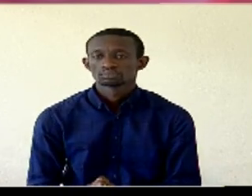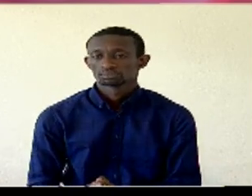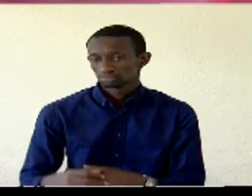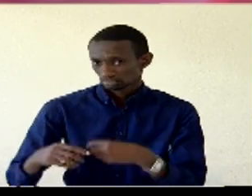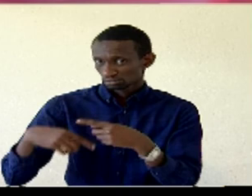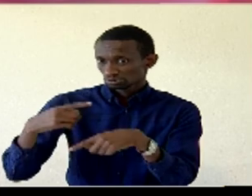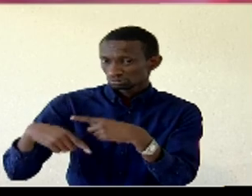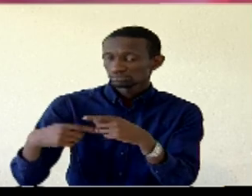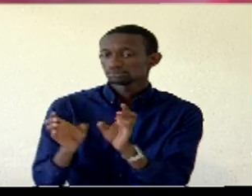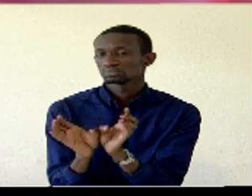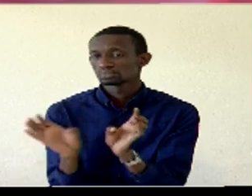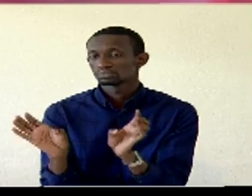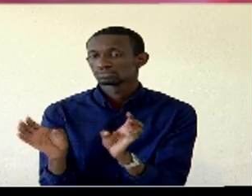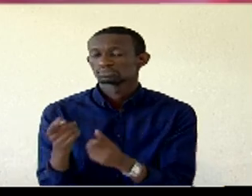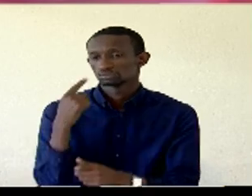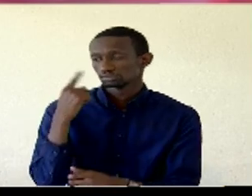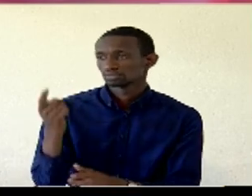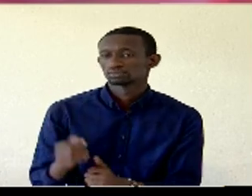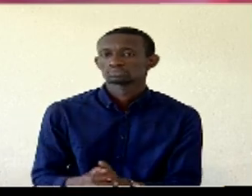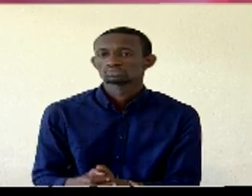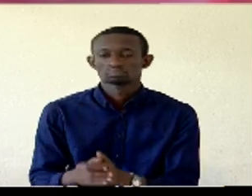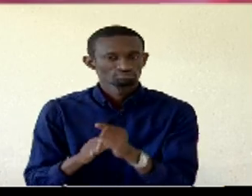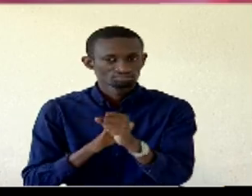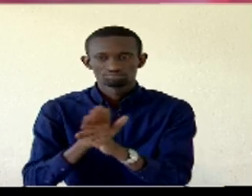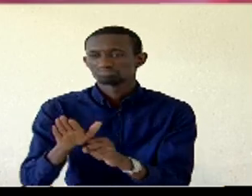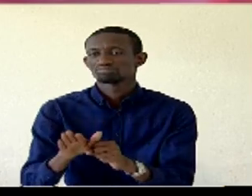process of division is now complete.